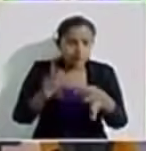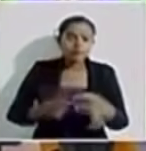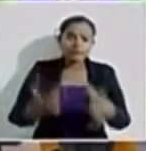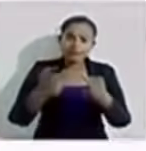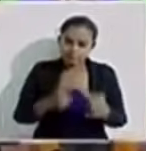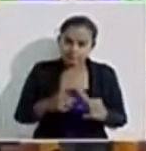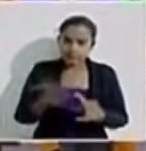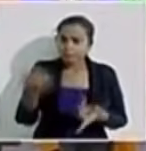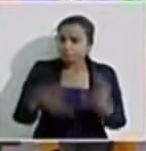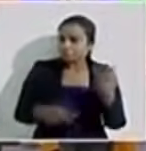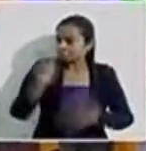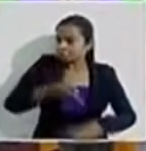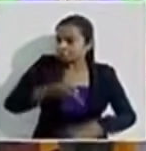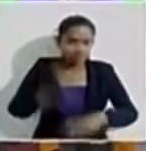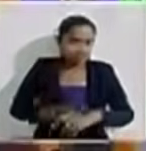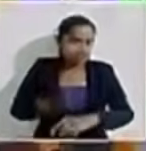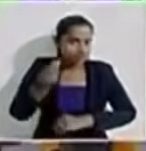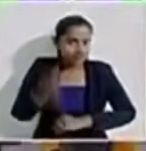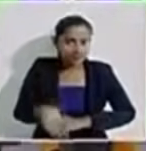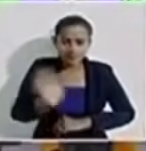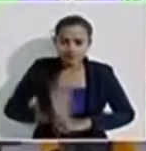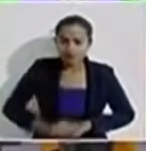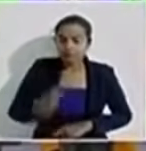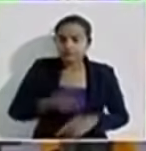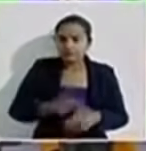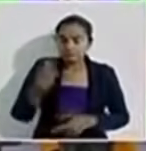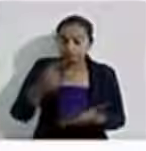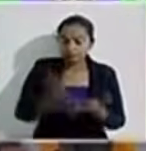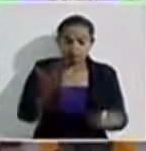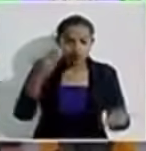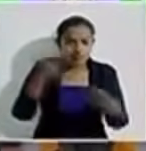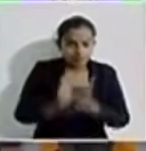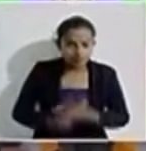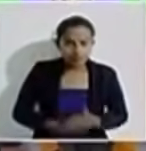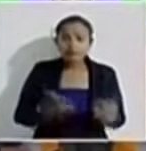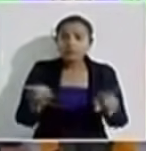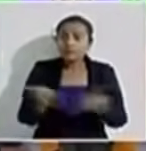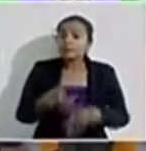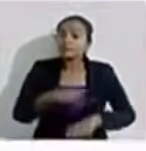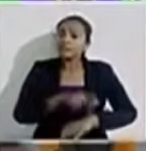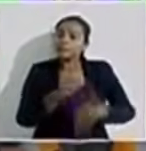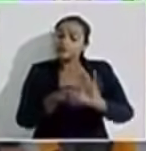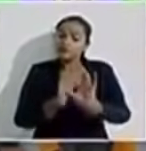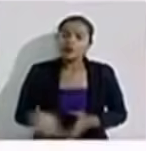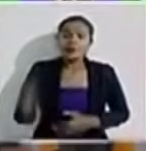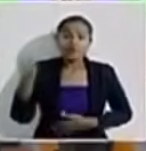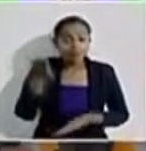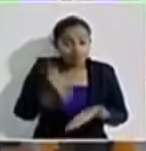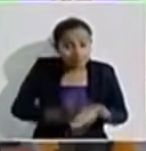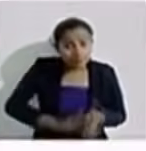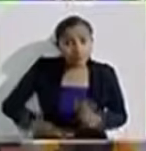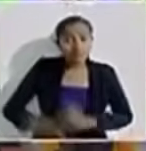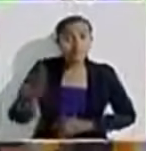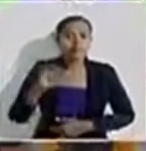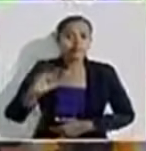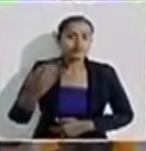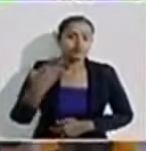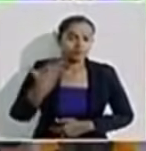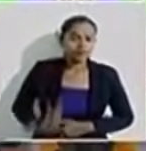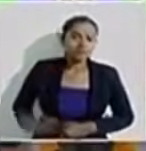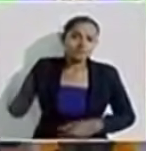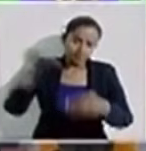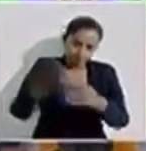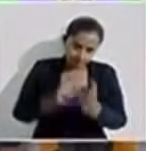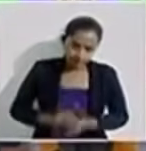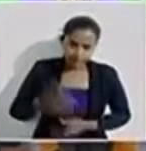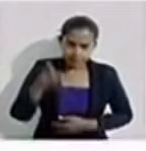this forensic audit report. Under such a backdrop, they appointed Cabral as the governor of the central bank again. He bears no qualifications to hold